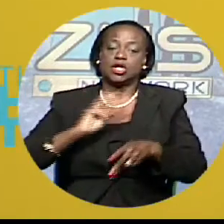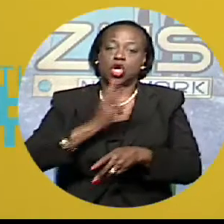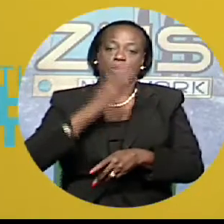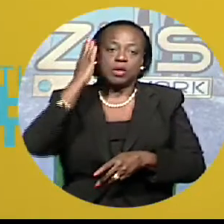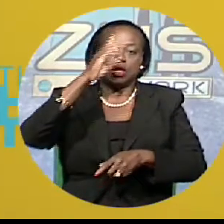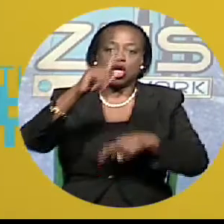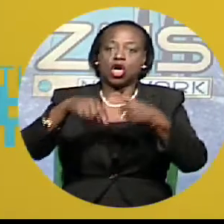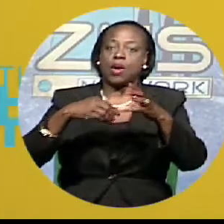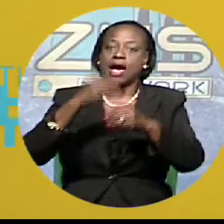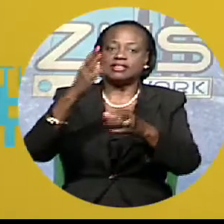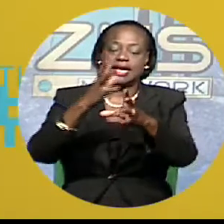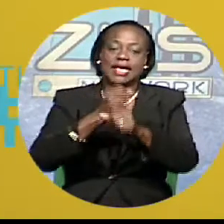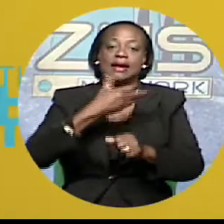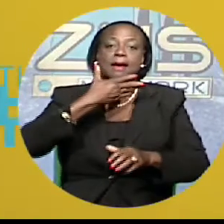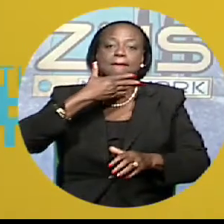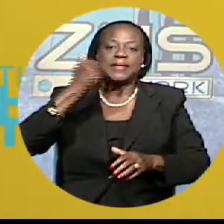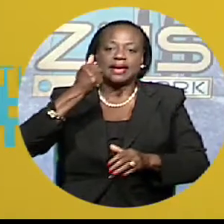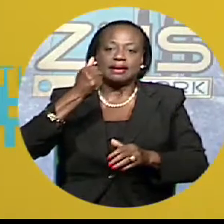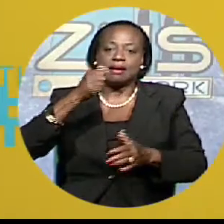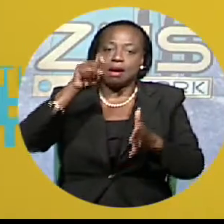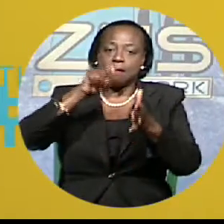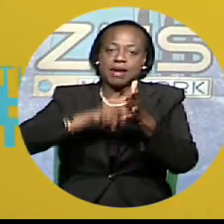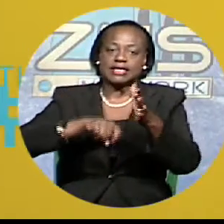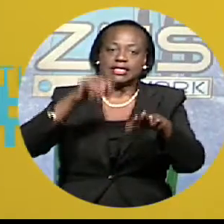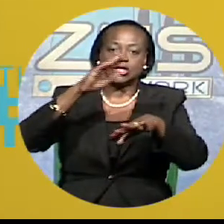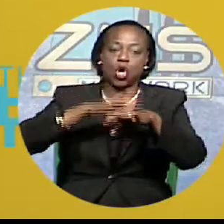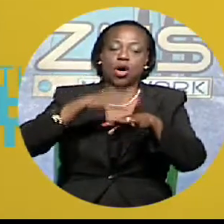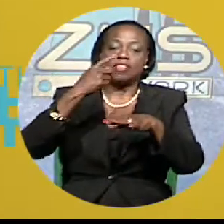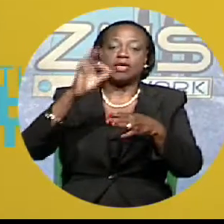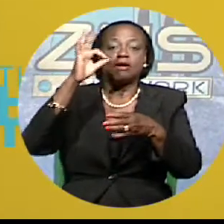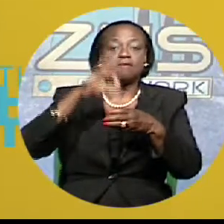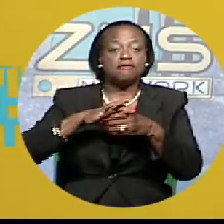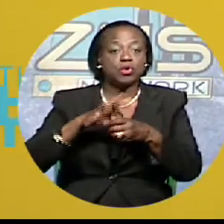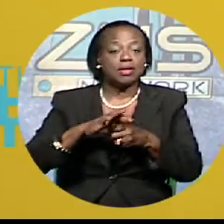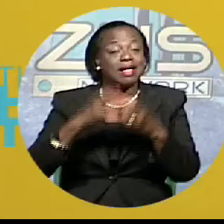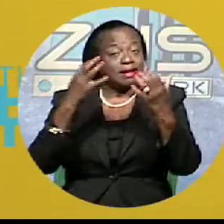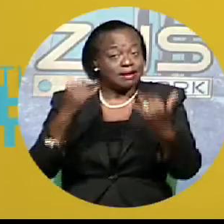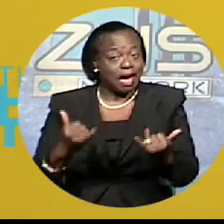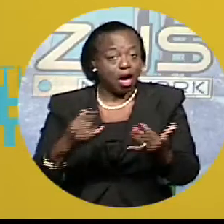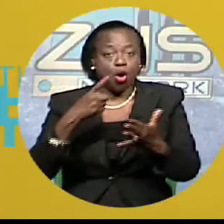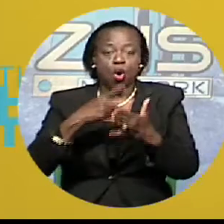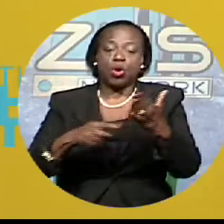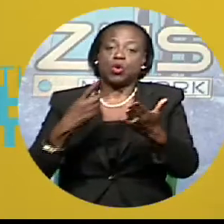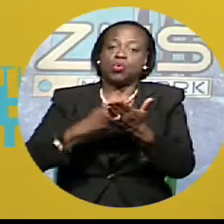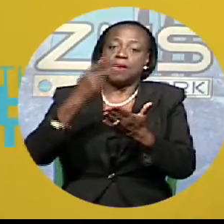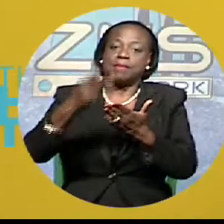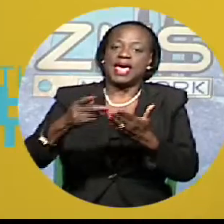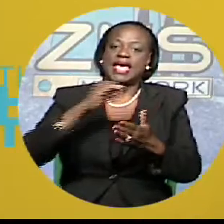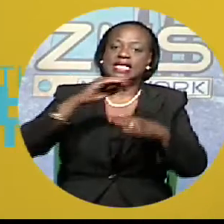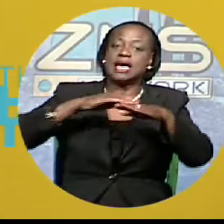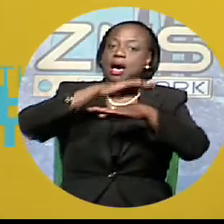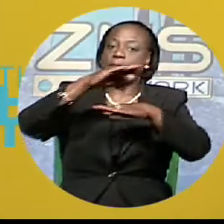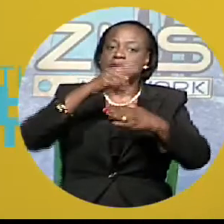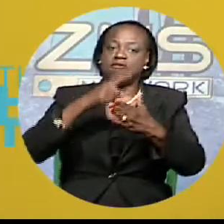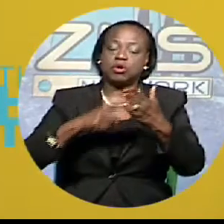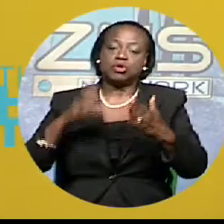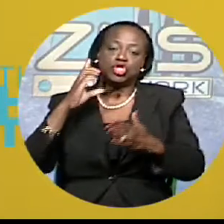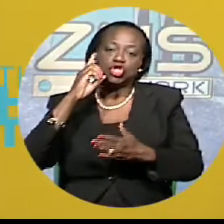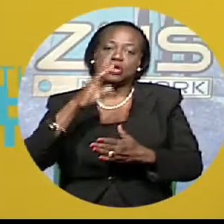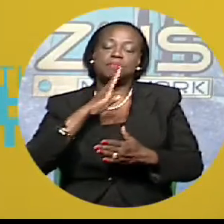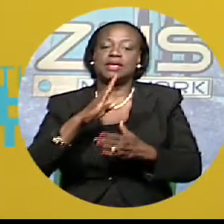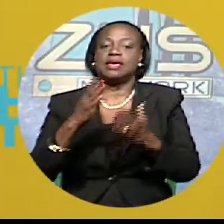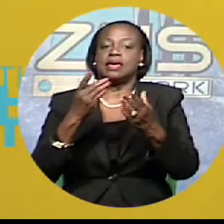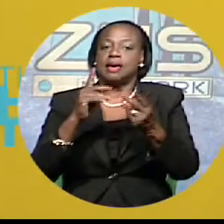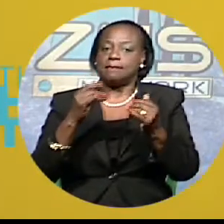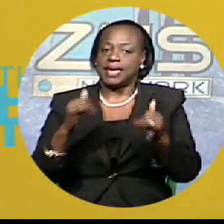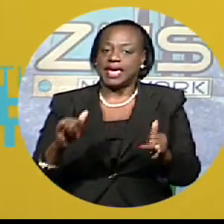and get better prices on our fuel. Because right now, what we're paying is way above what we should be paying.